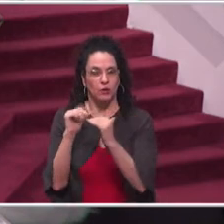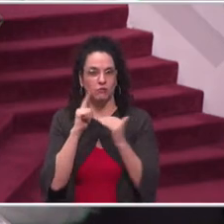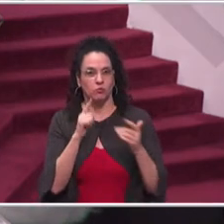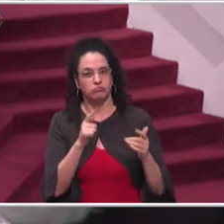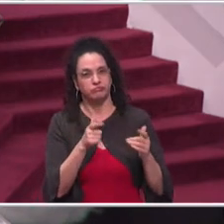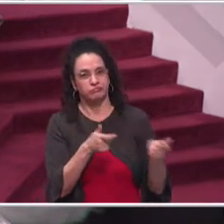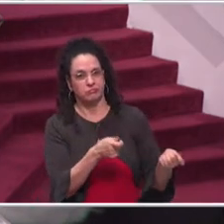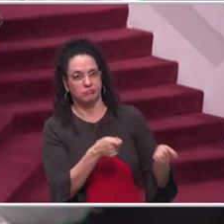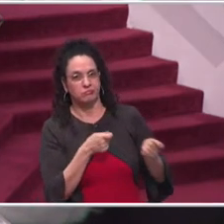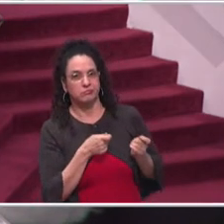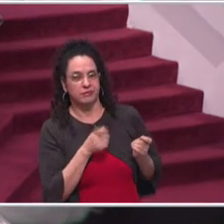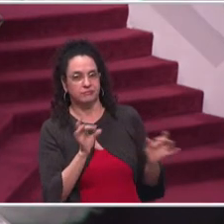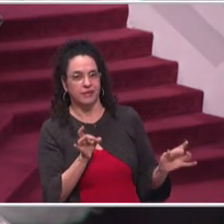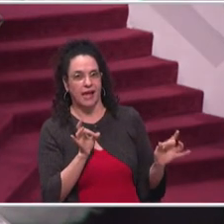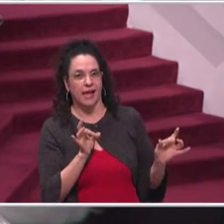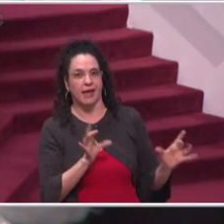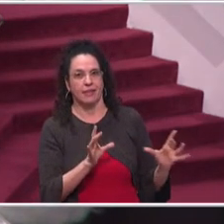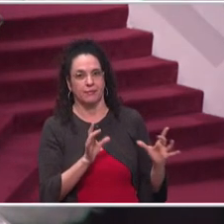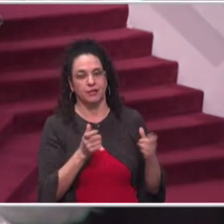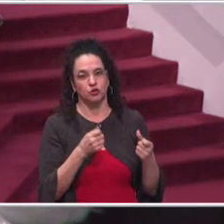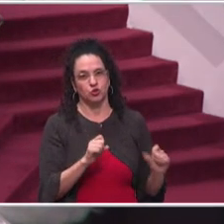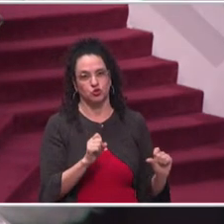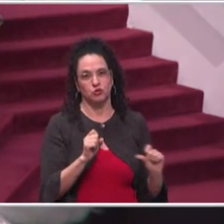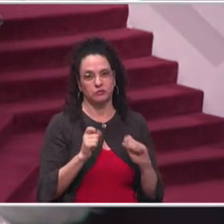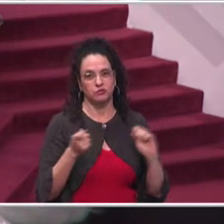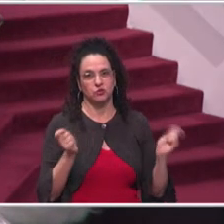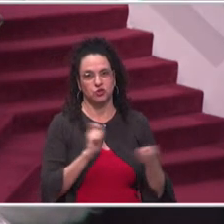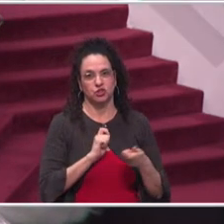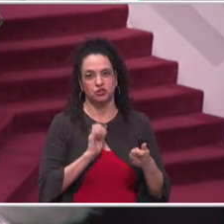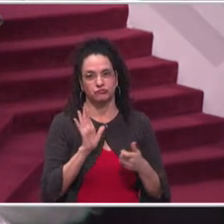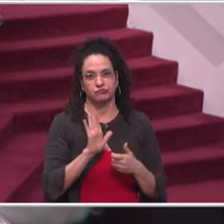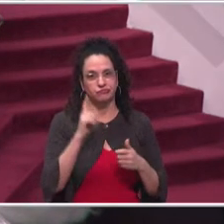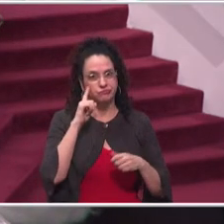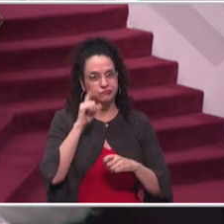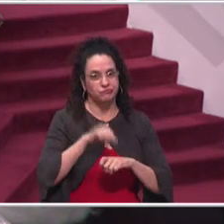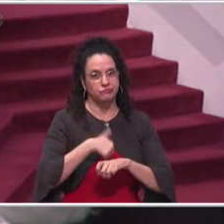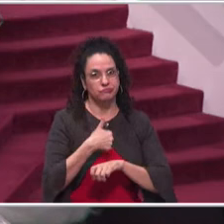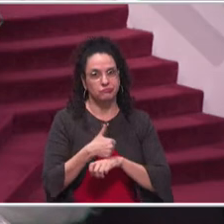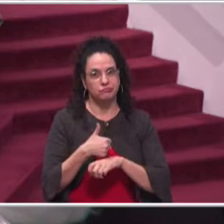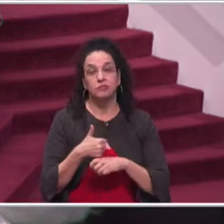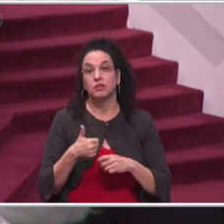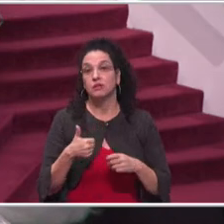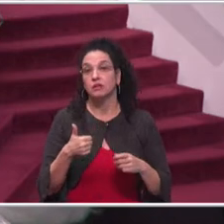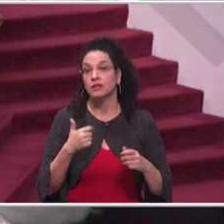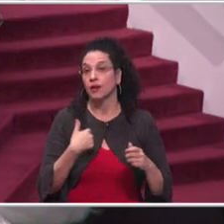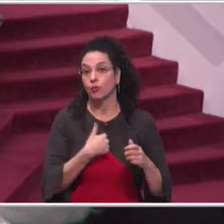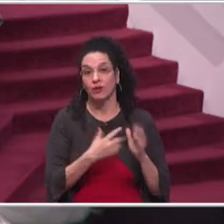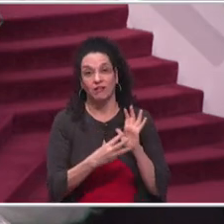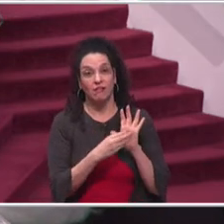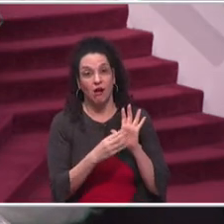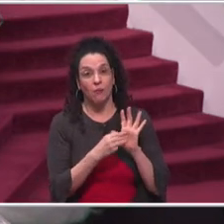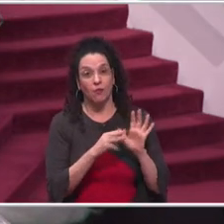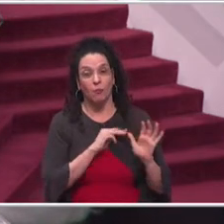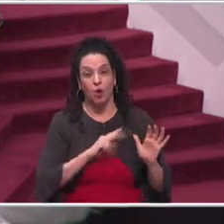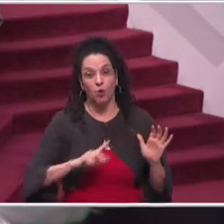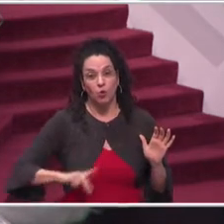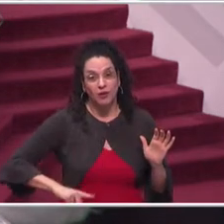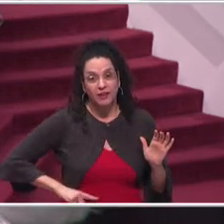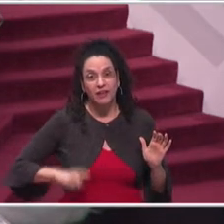pursued May we continue to cultivate the nonviolent discipline of Dr. King abandoning unrestrained acts of force.